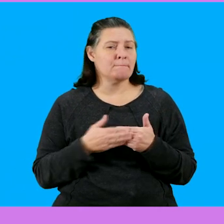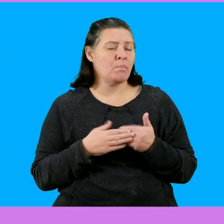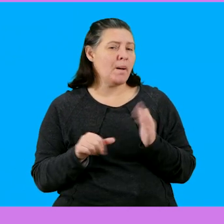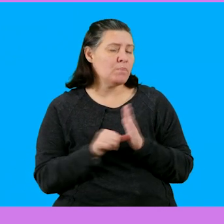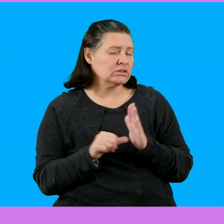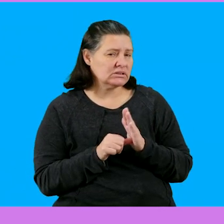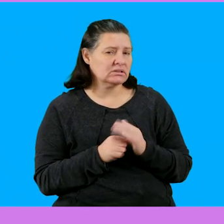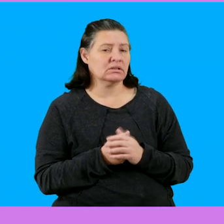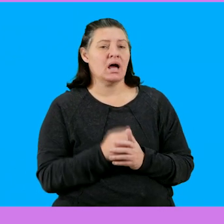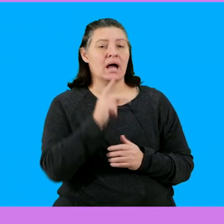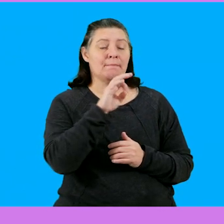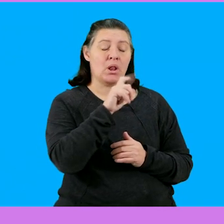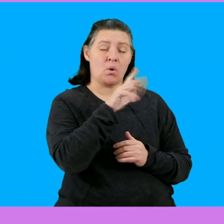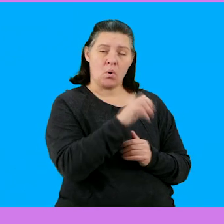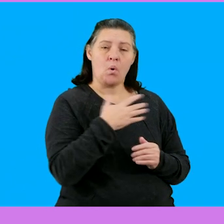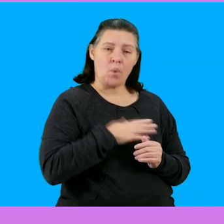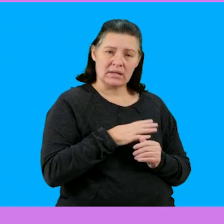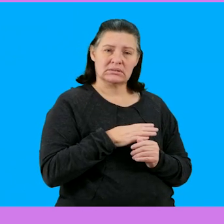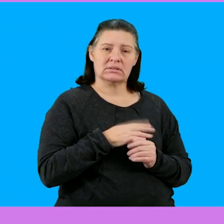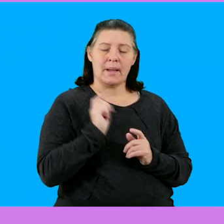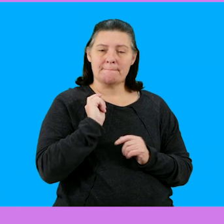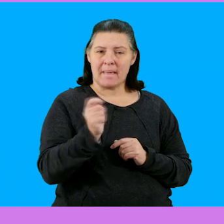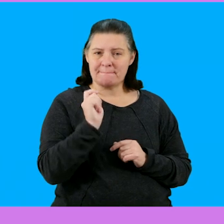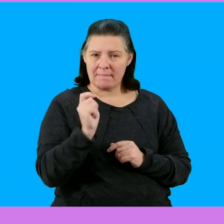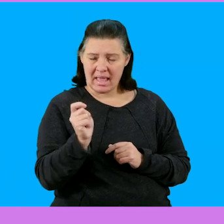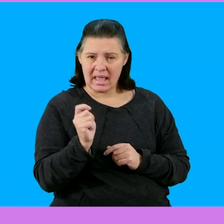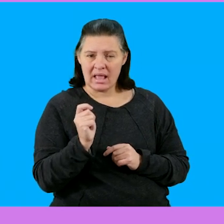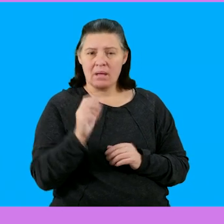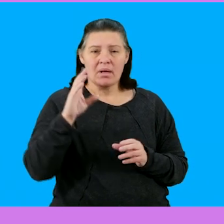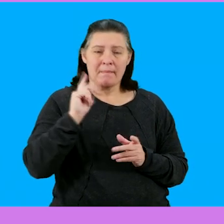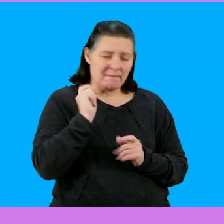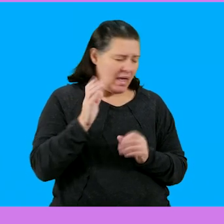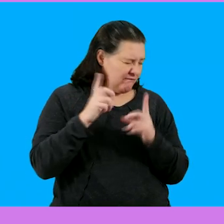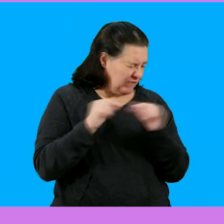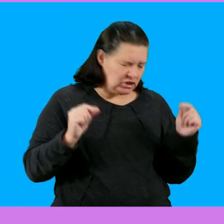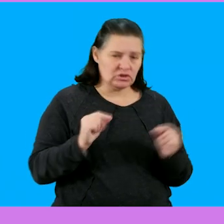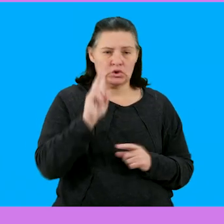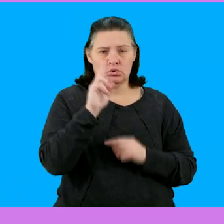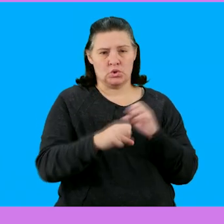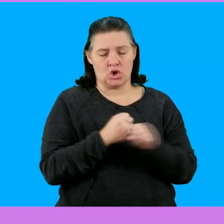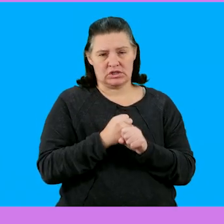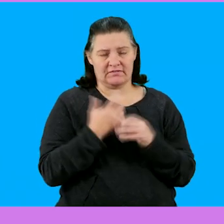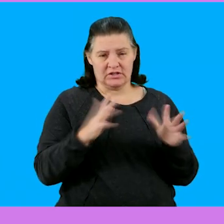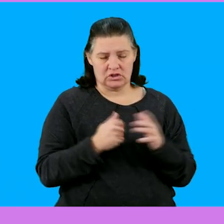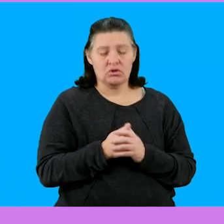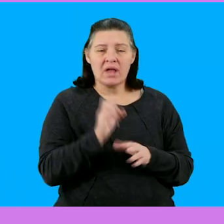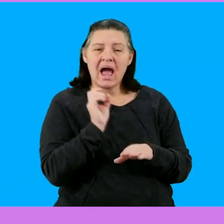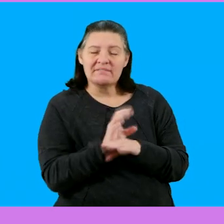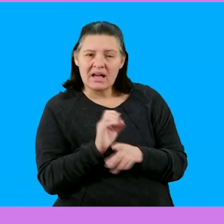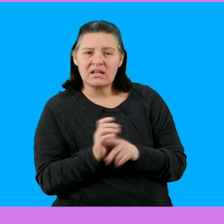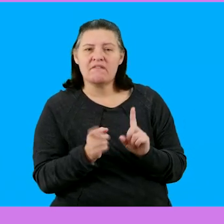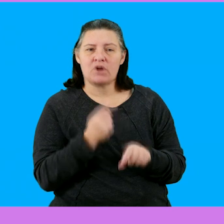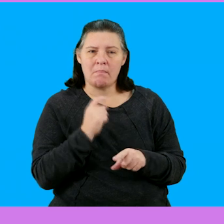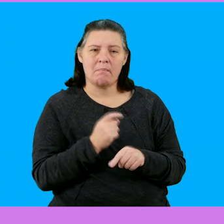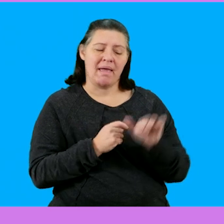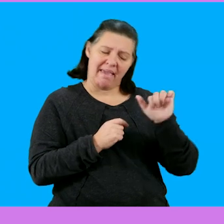important? Tapelo wants to repay this loan within 2 years' time, right? His friend Brian advised him to take a loan